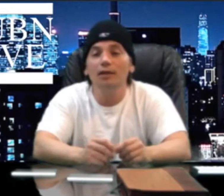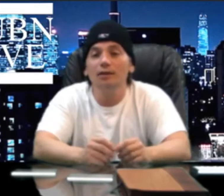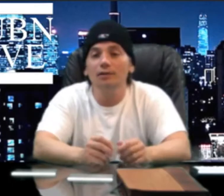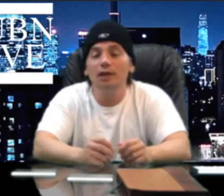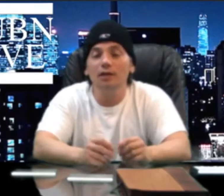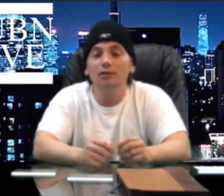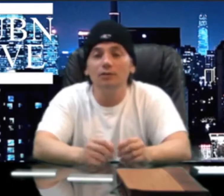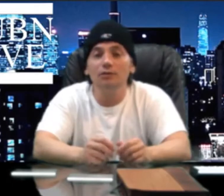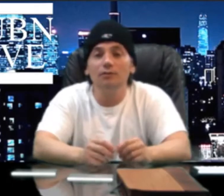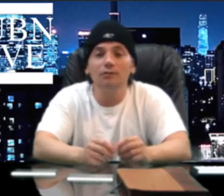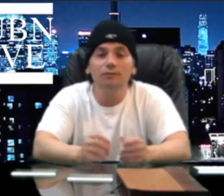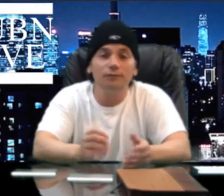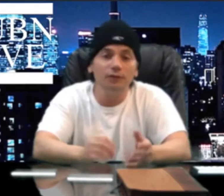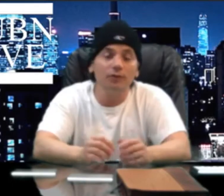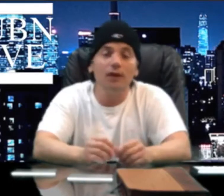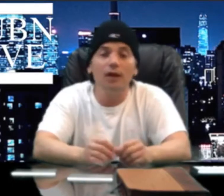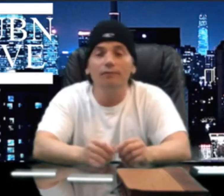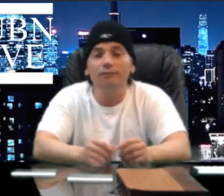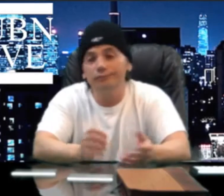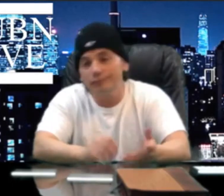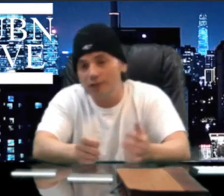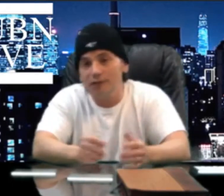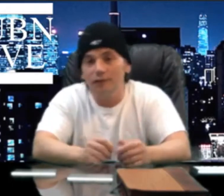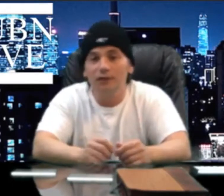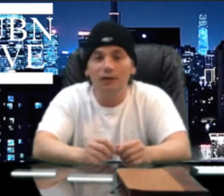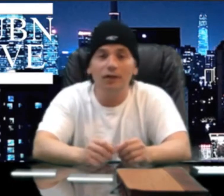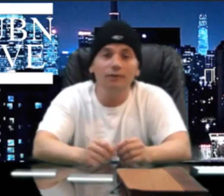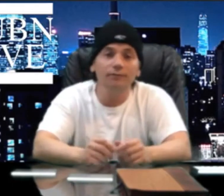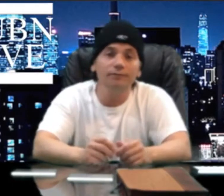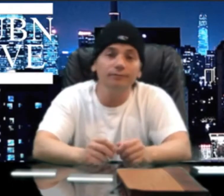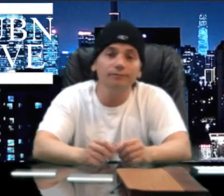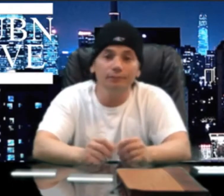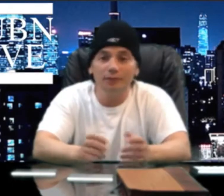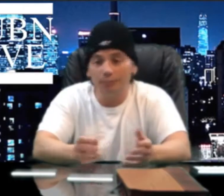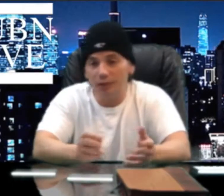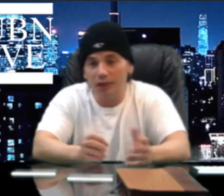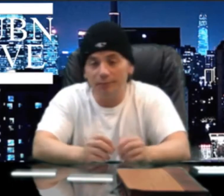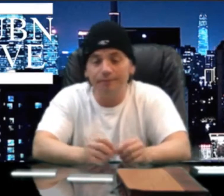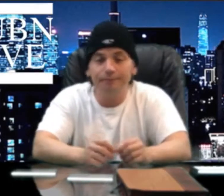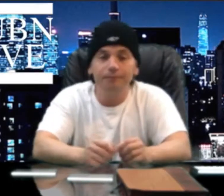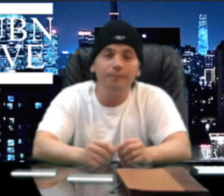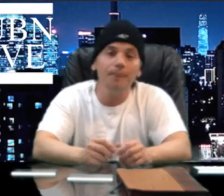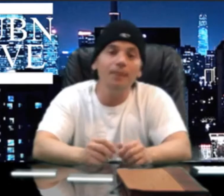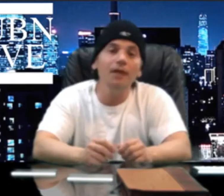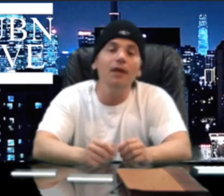lot of things I got to do, figure out, get stuff together, manipulate.